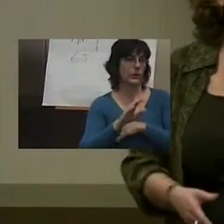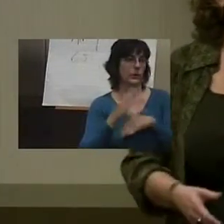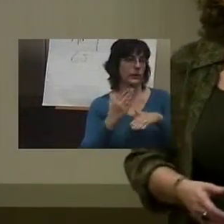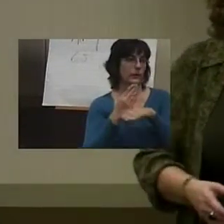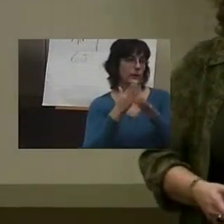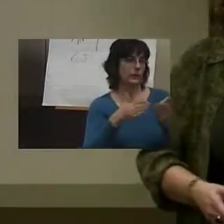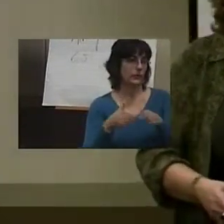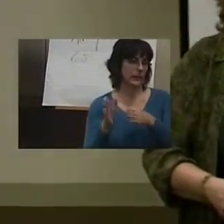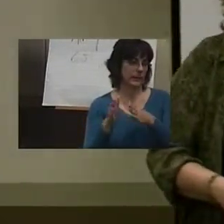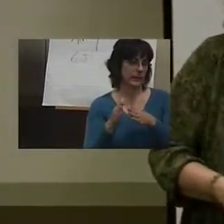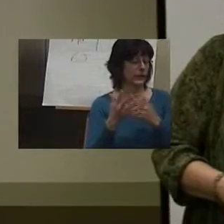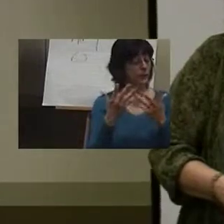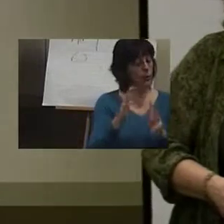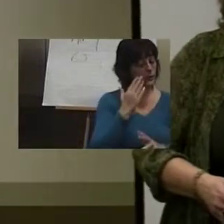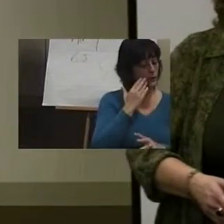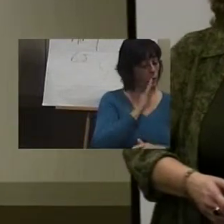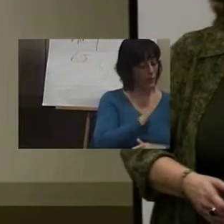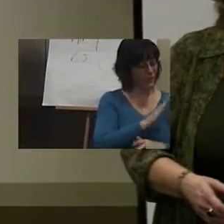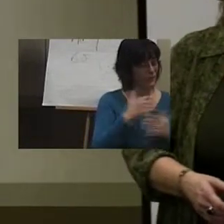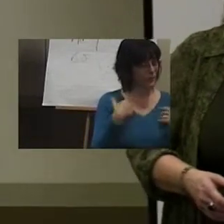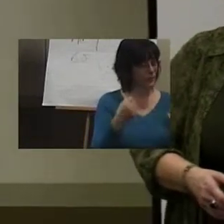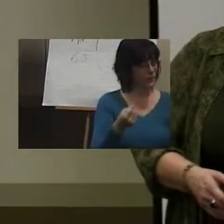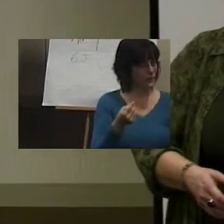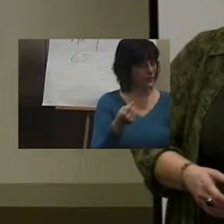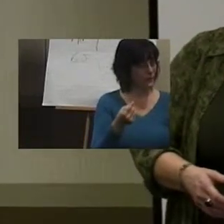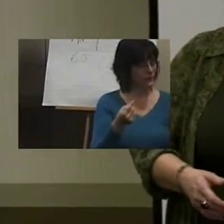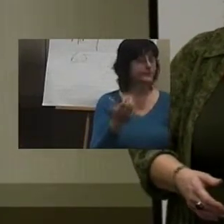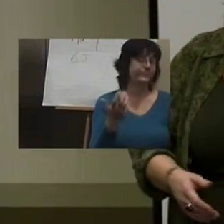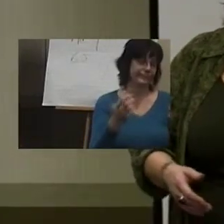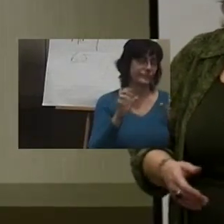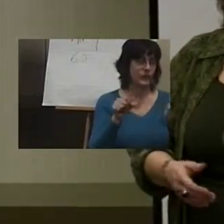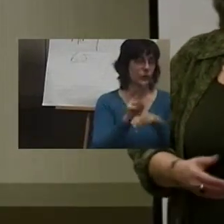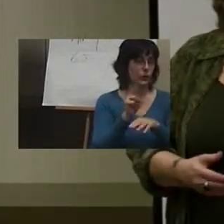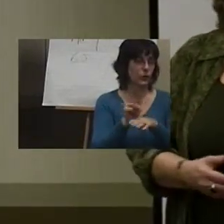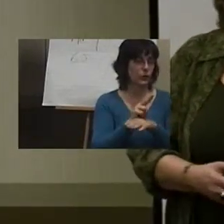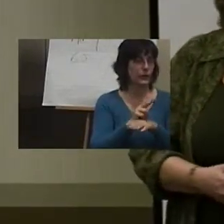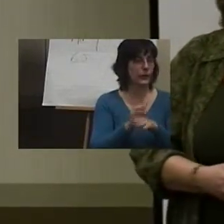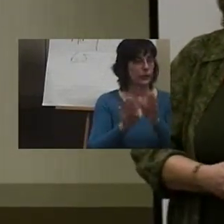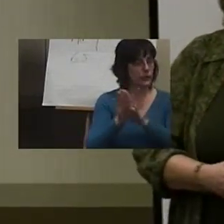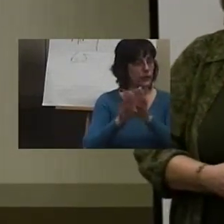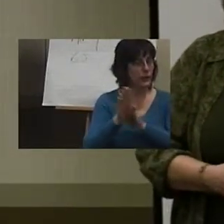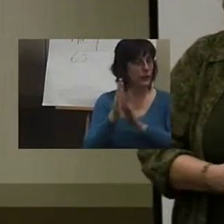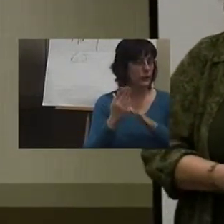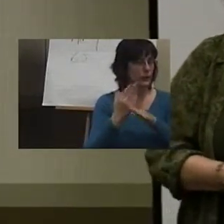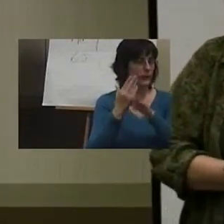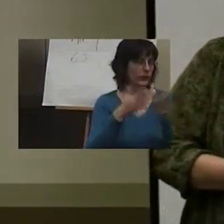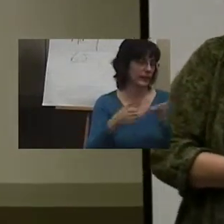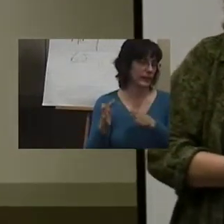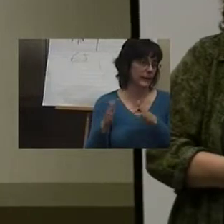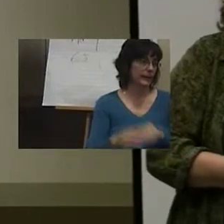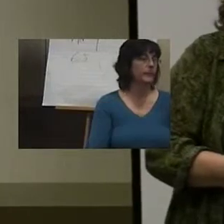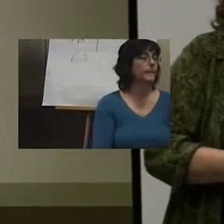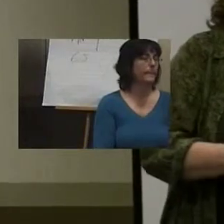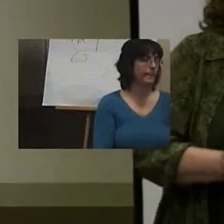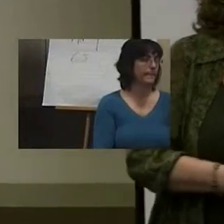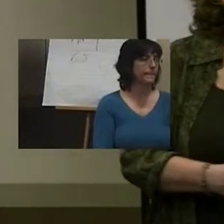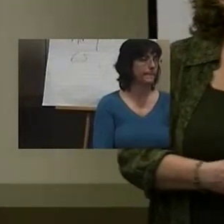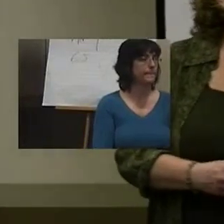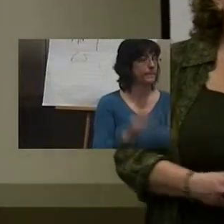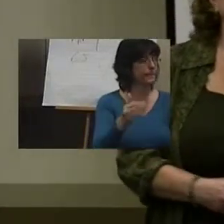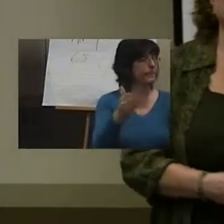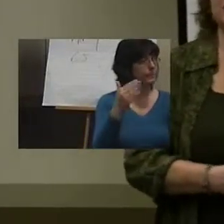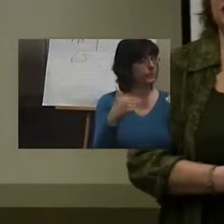plan. And if you know the student's strengths, then those can be used as you're developing your interventions. Okay?